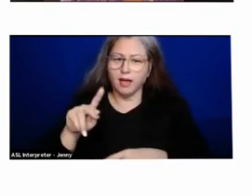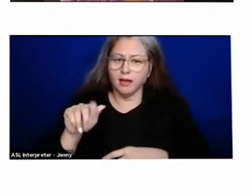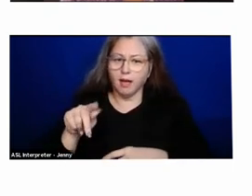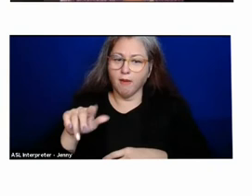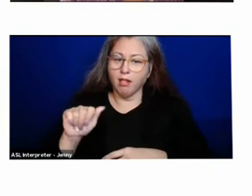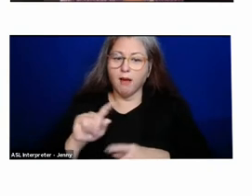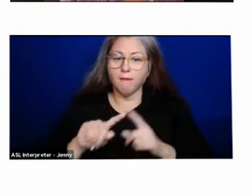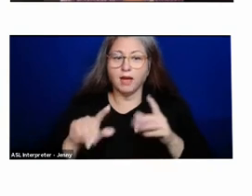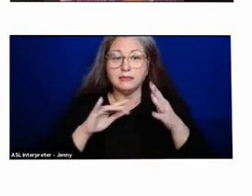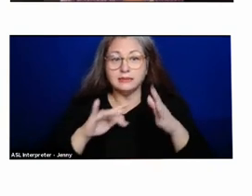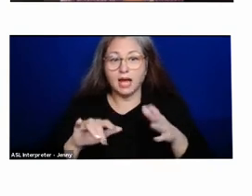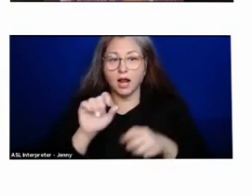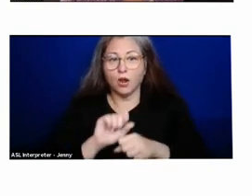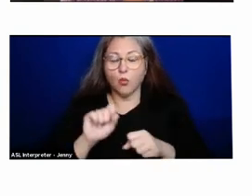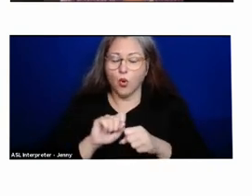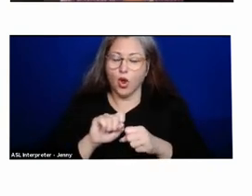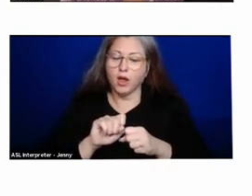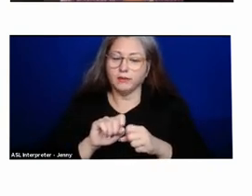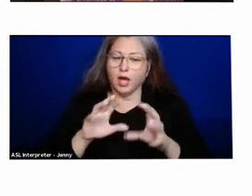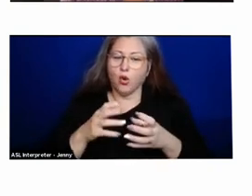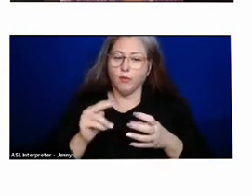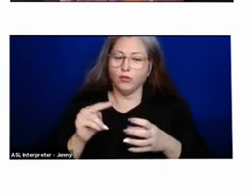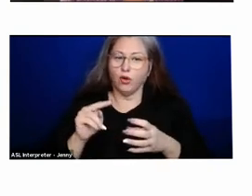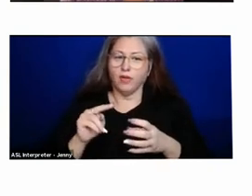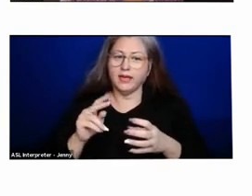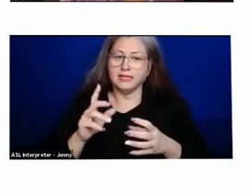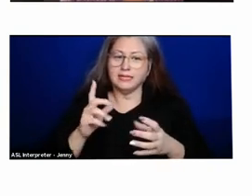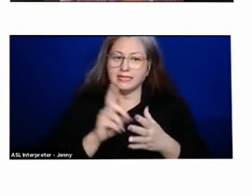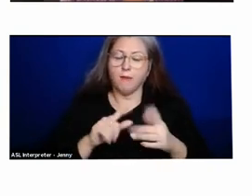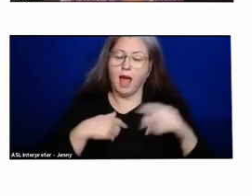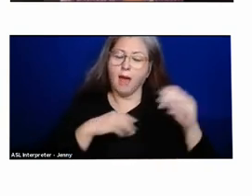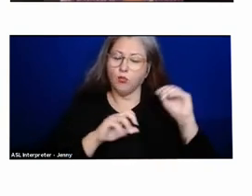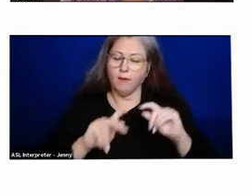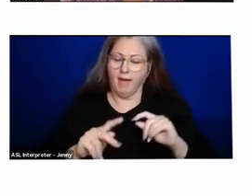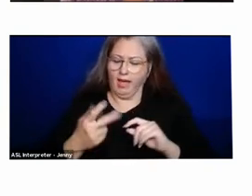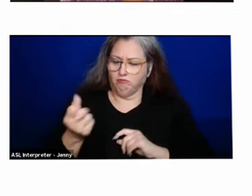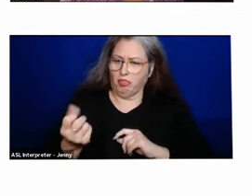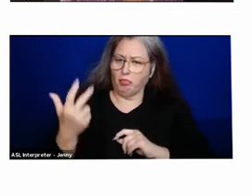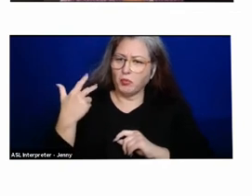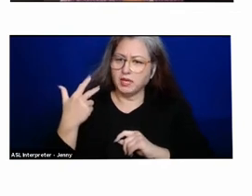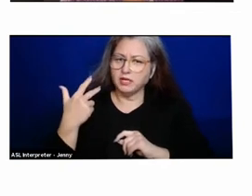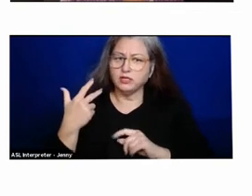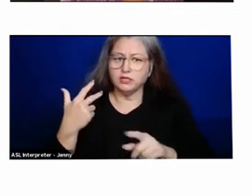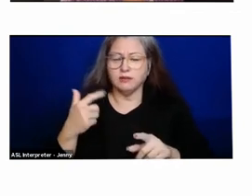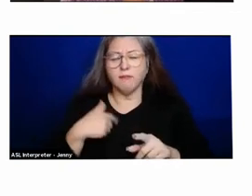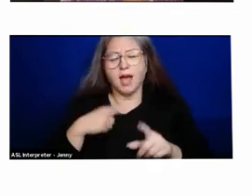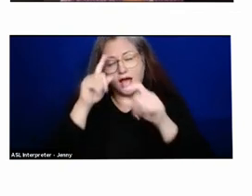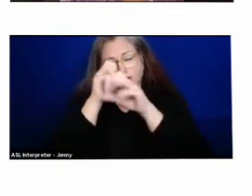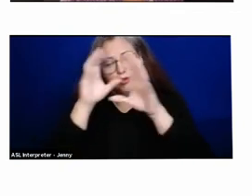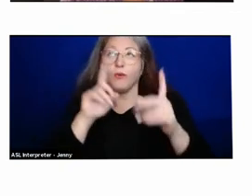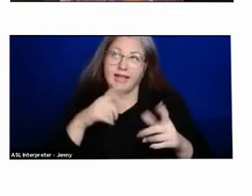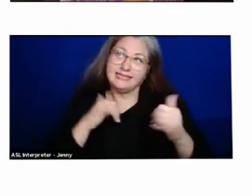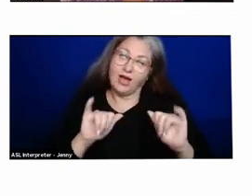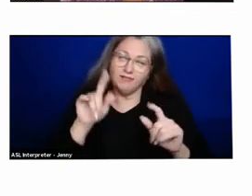I studied and worked in the global north as a designer, and I've moved back to Kampala 3 years ago. I had a dream, well, I have a